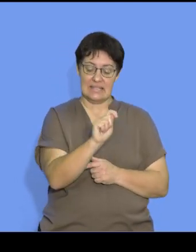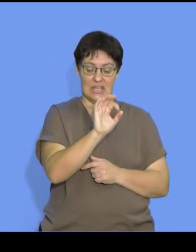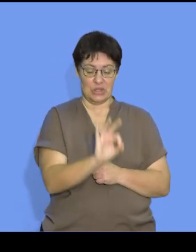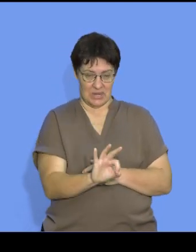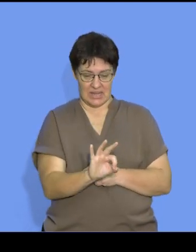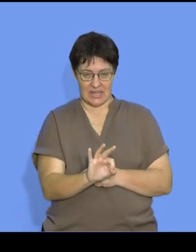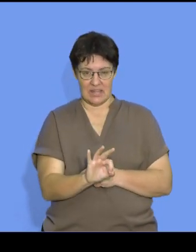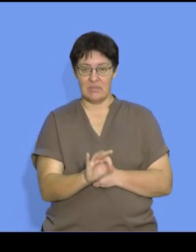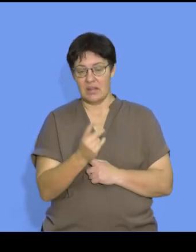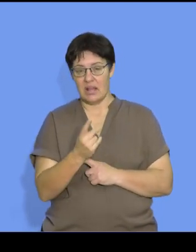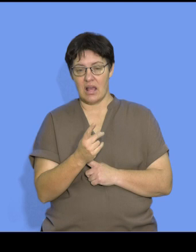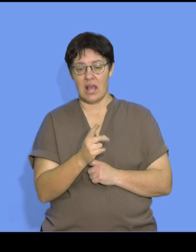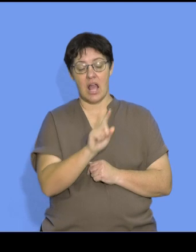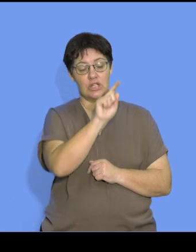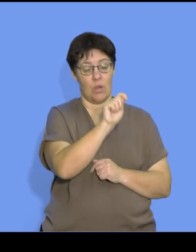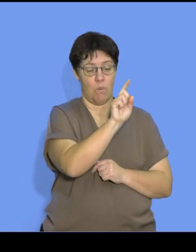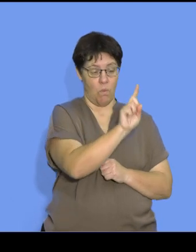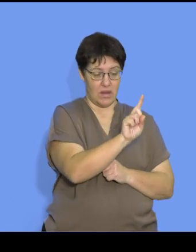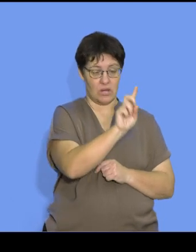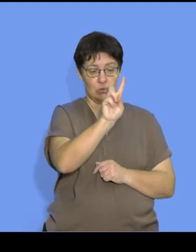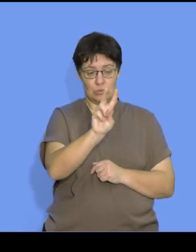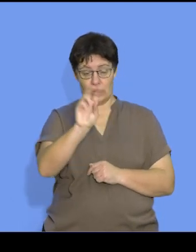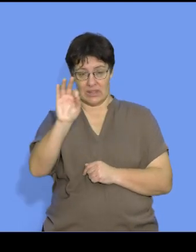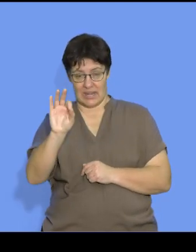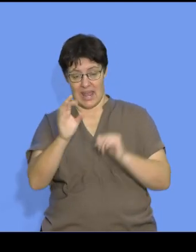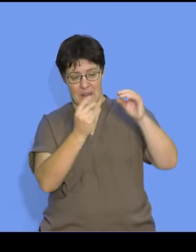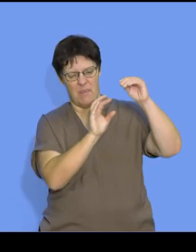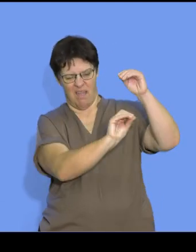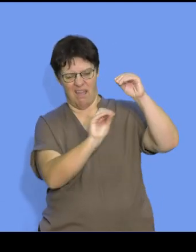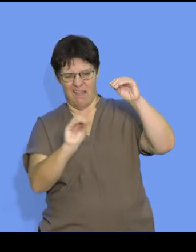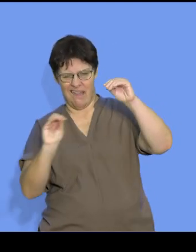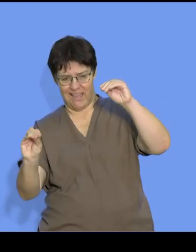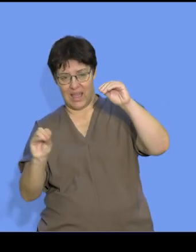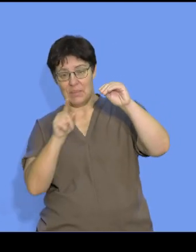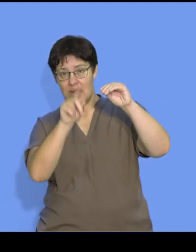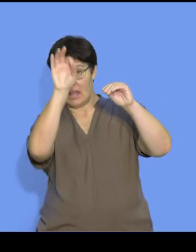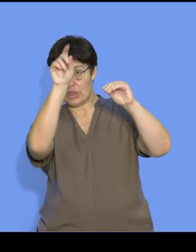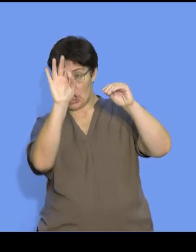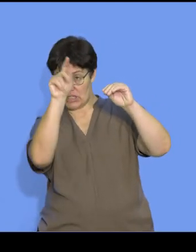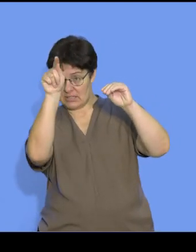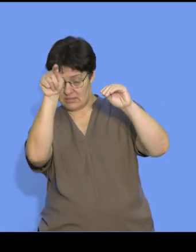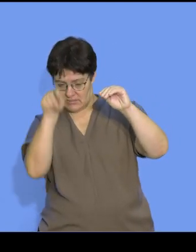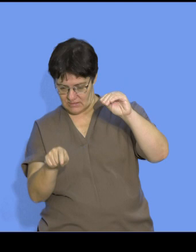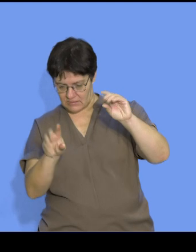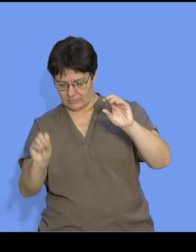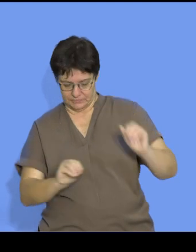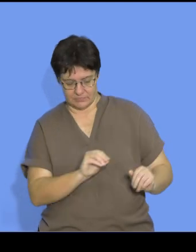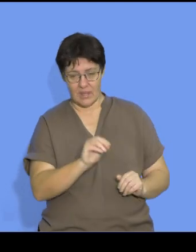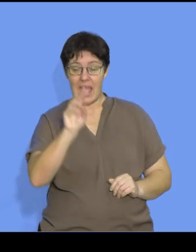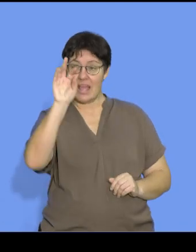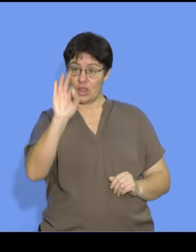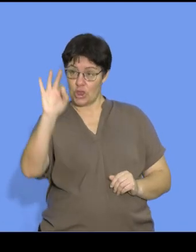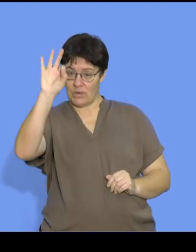T3 is the third term of the pattern because I have substituted in a 3 where n